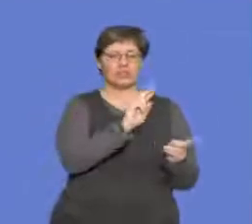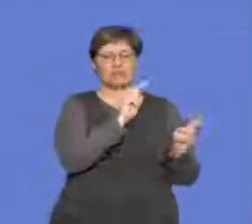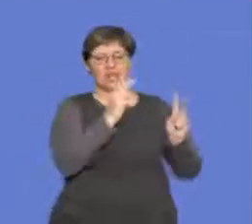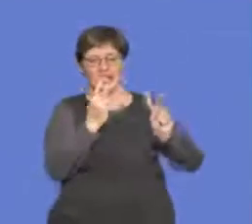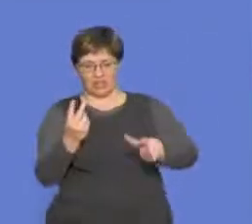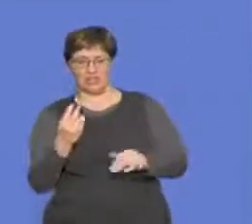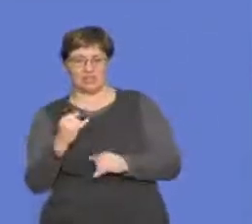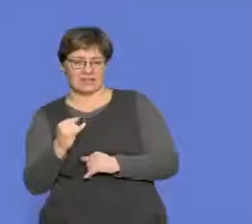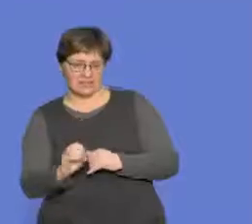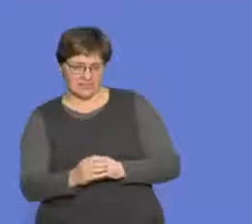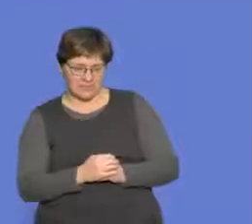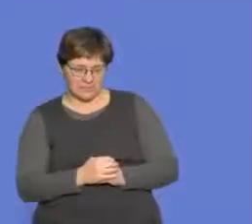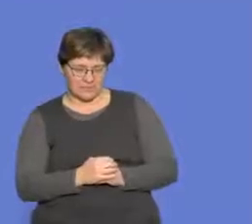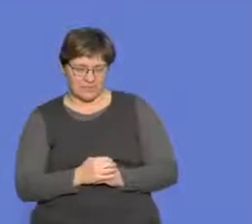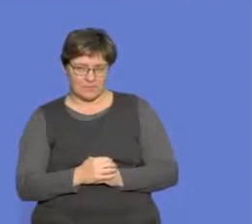unpack all of that.